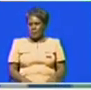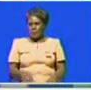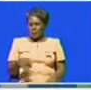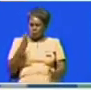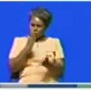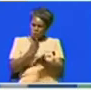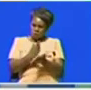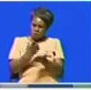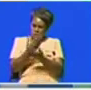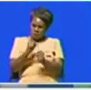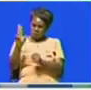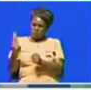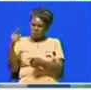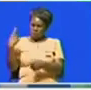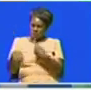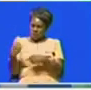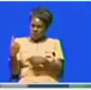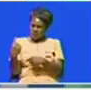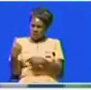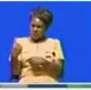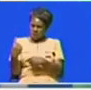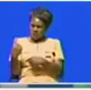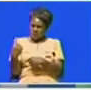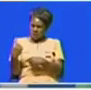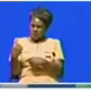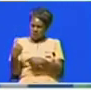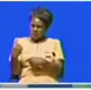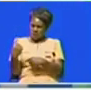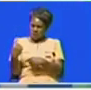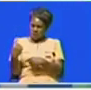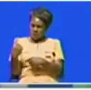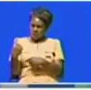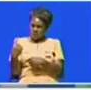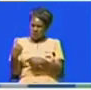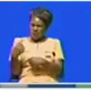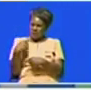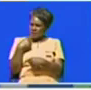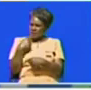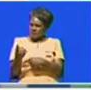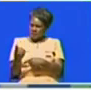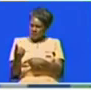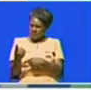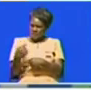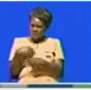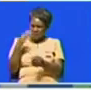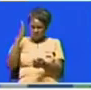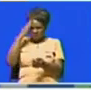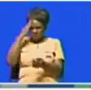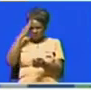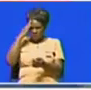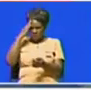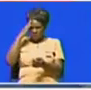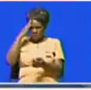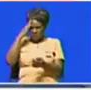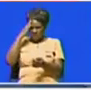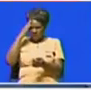that President Uhuru will be the winner in this second round? For that, I can tell you I'm very sure. Let me begin. I with asked that if one. It's going